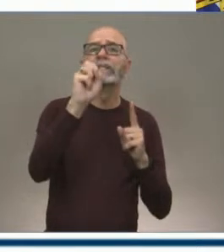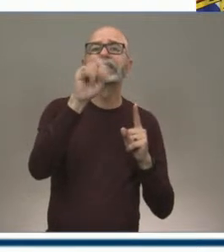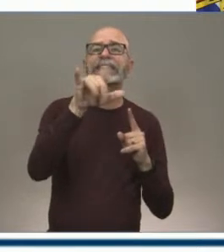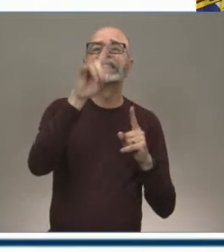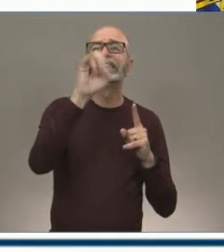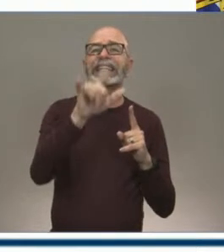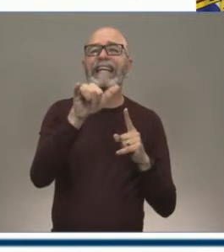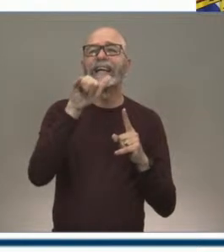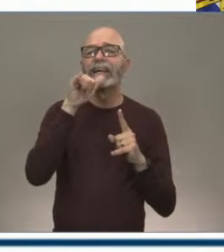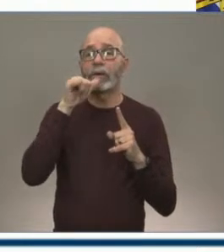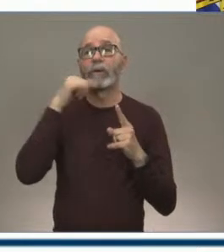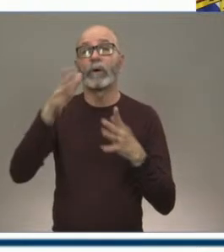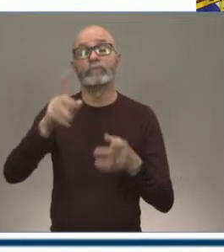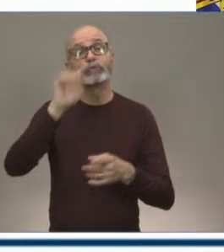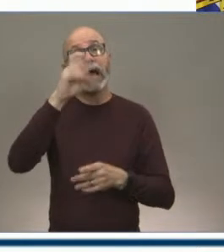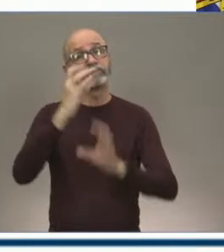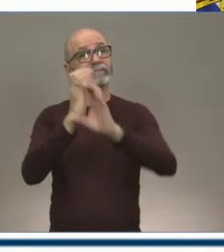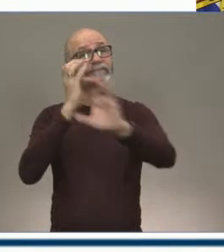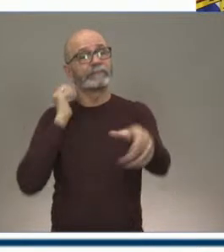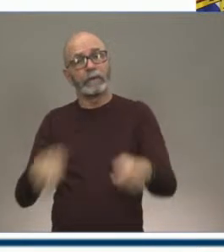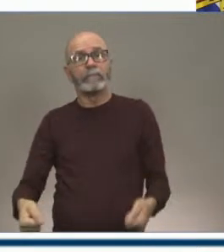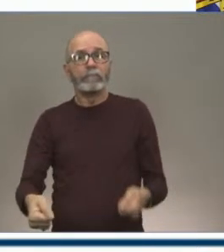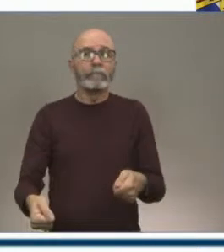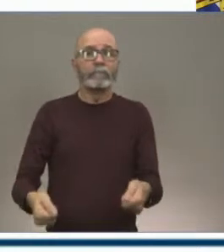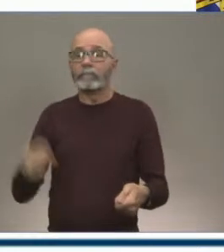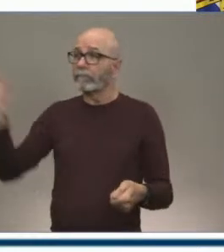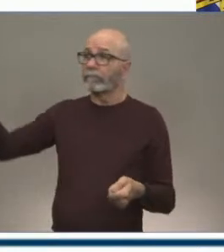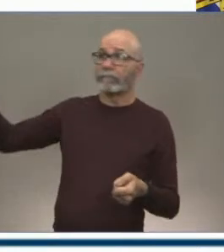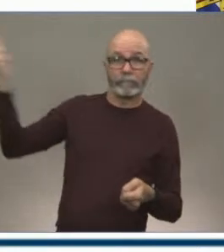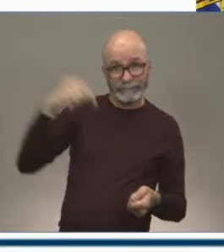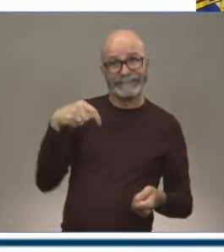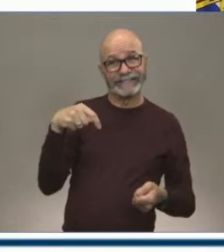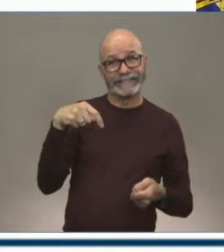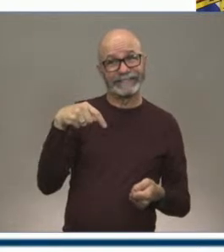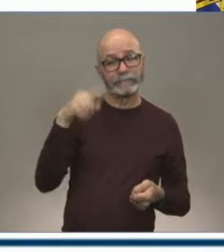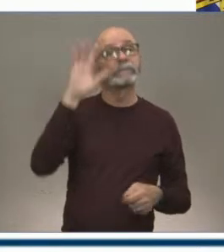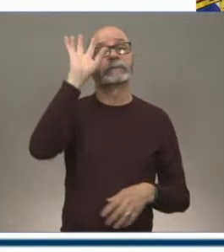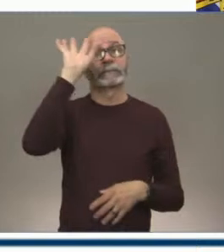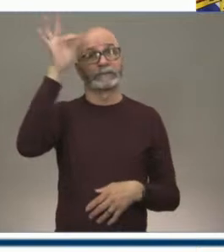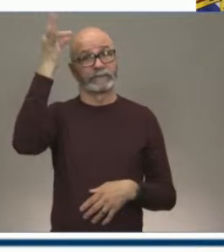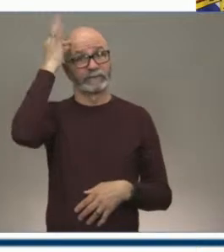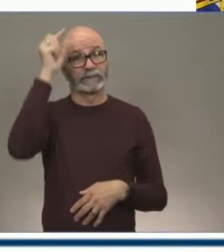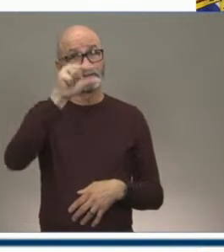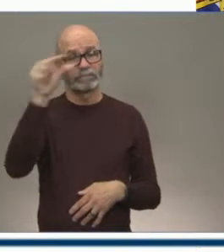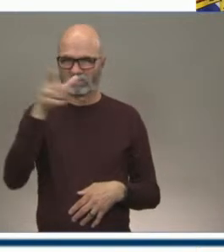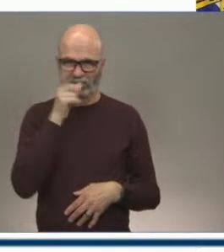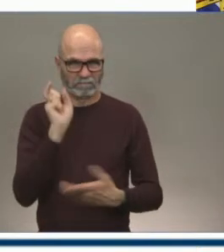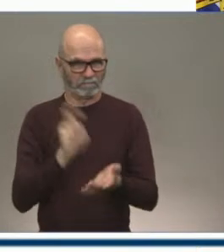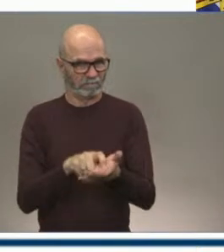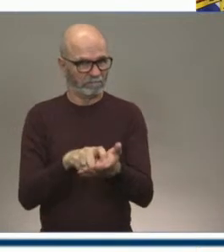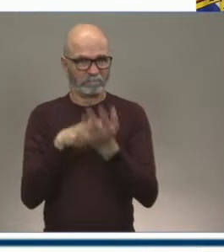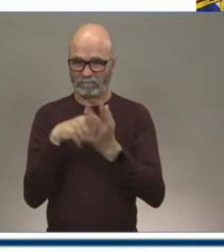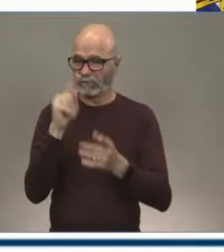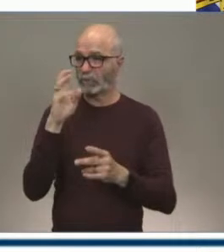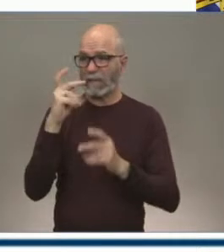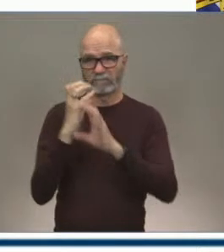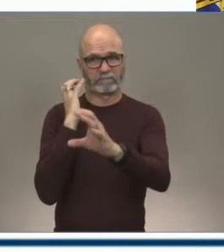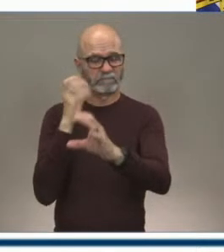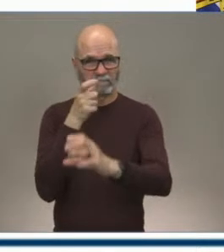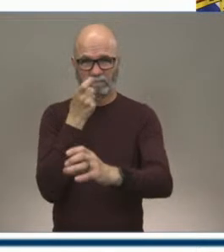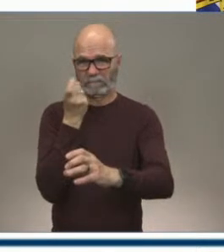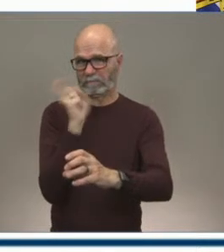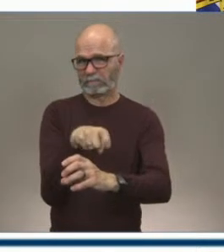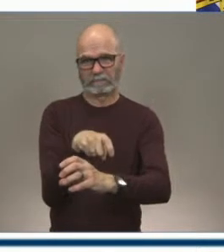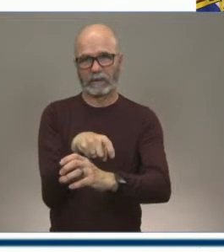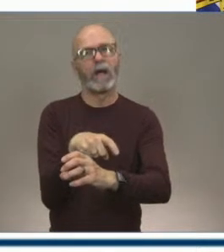correct me if I'm wrong, that the federal government has not made it mandatory for truckers who are coming in from the